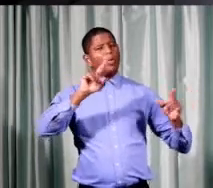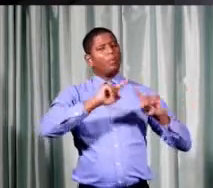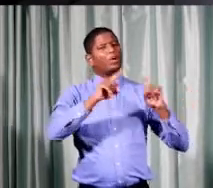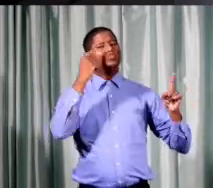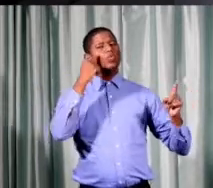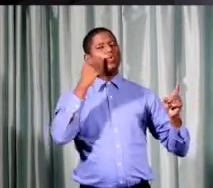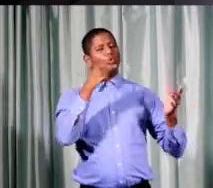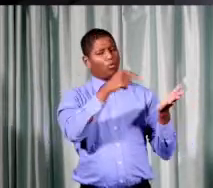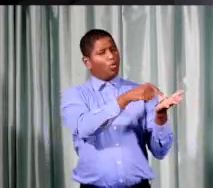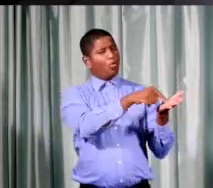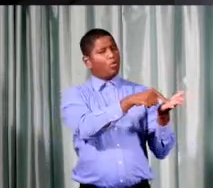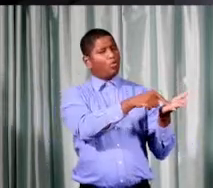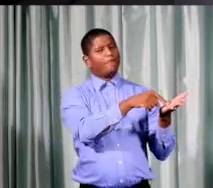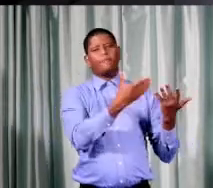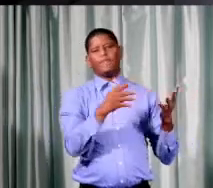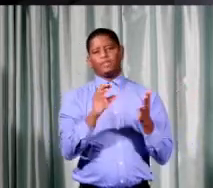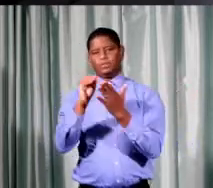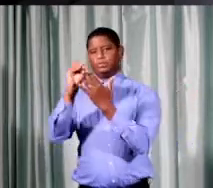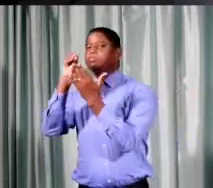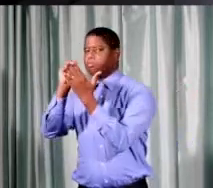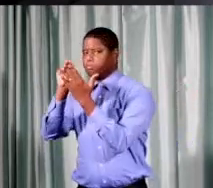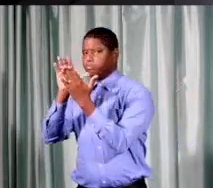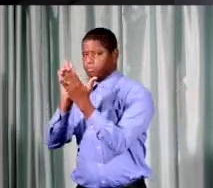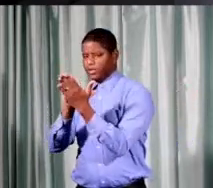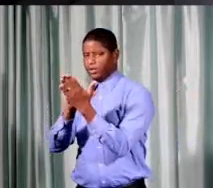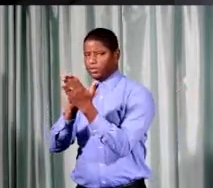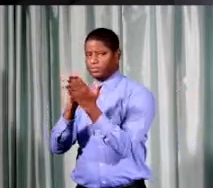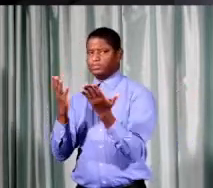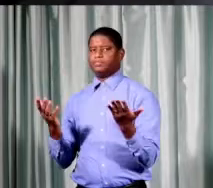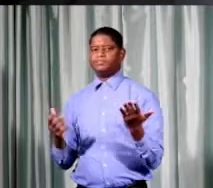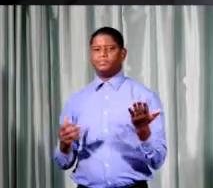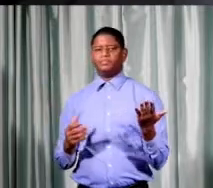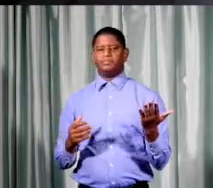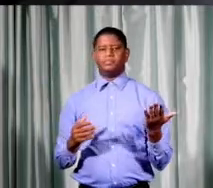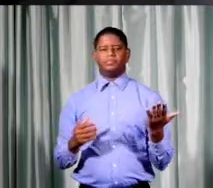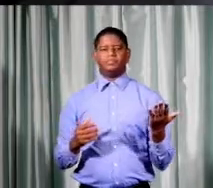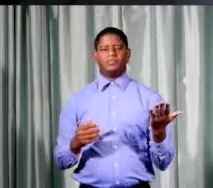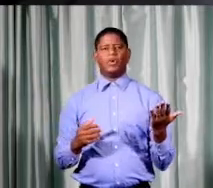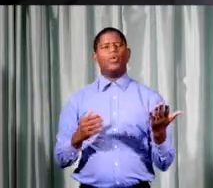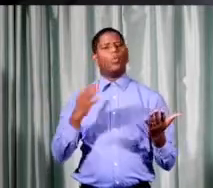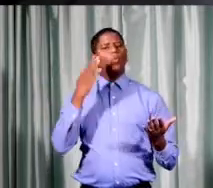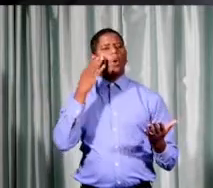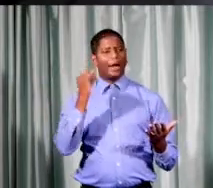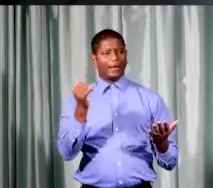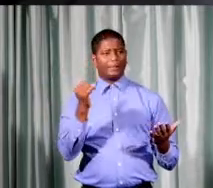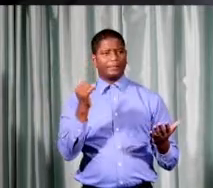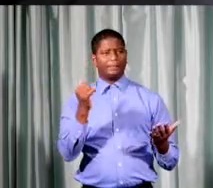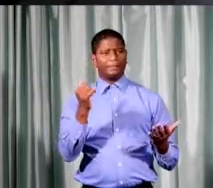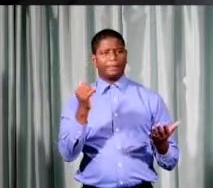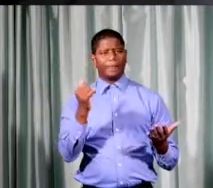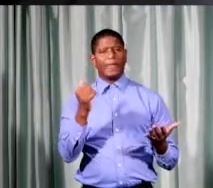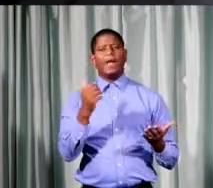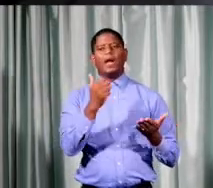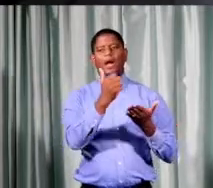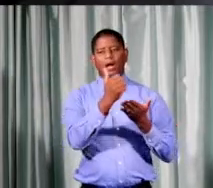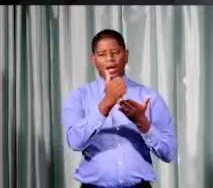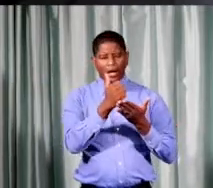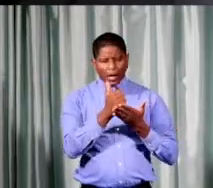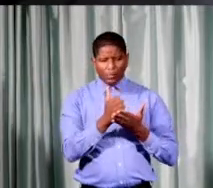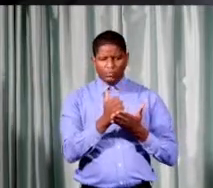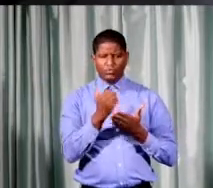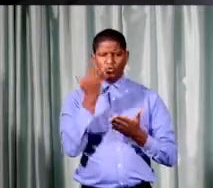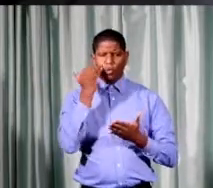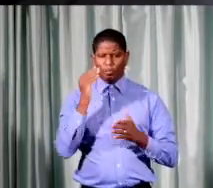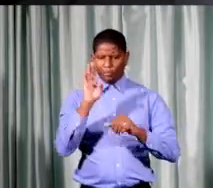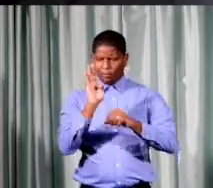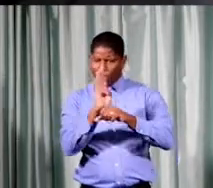I record the expense. All right? The reason for that, again, is for performance. To understand